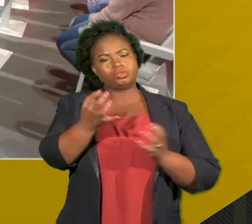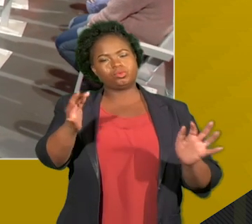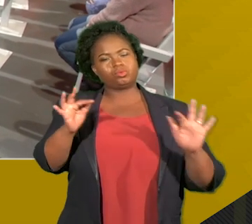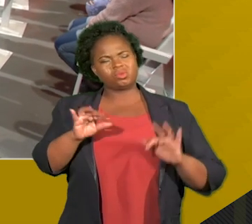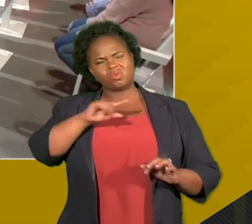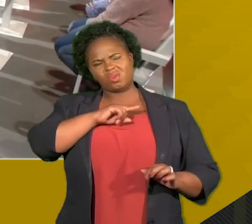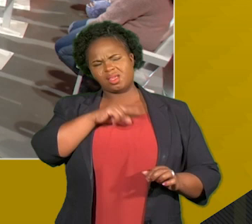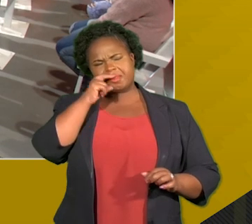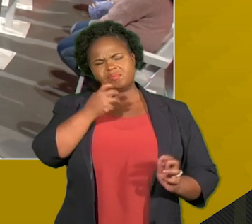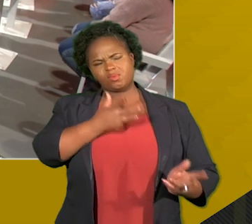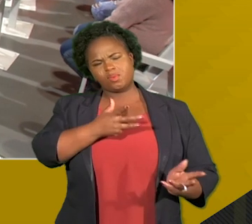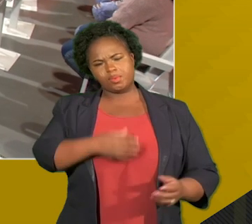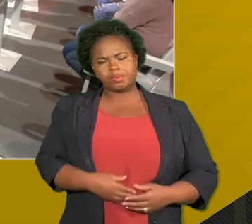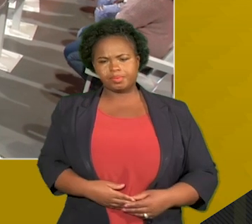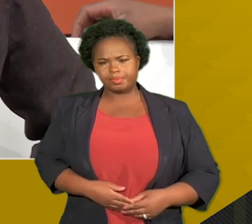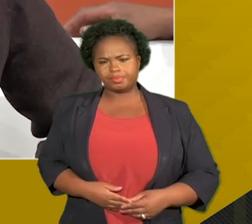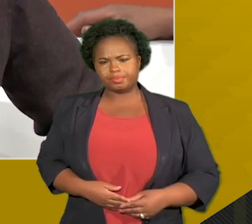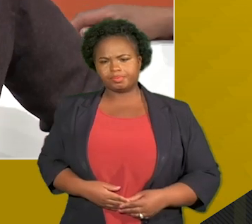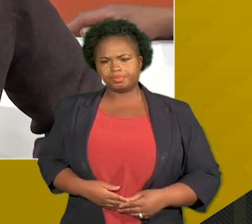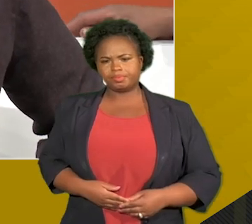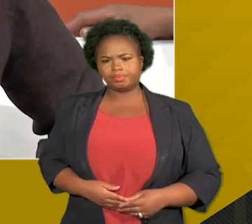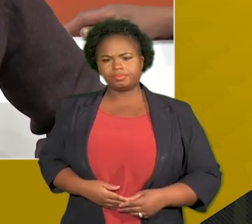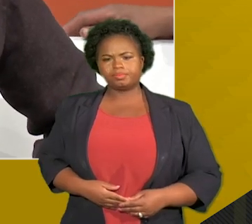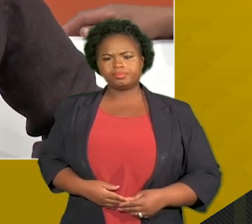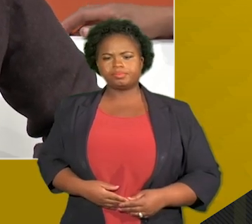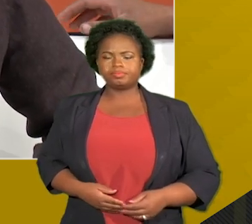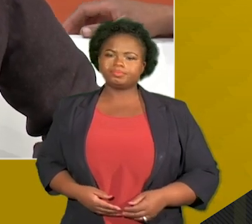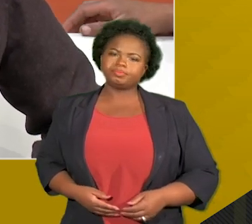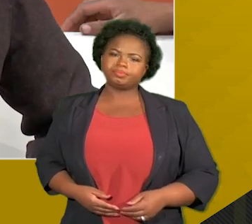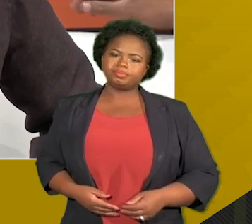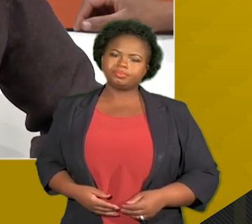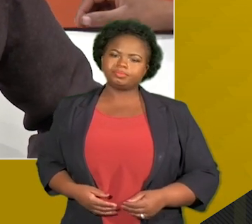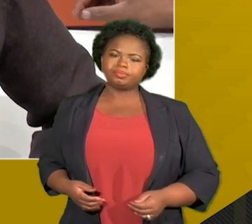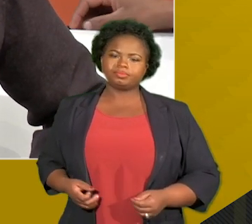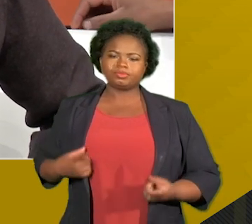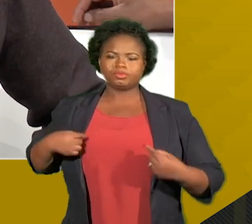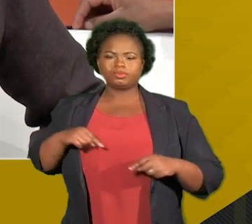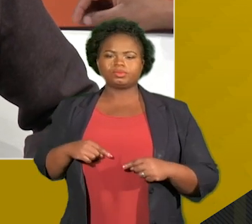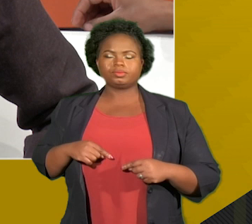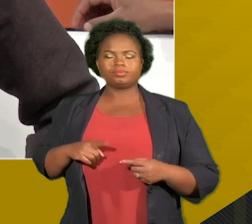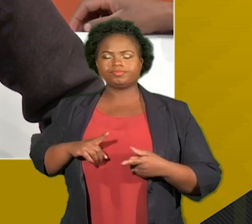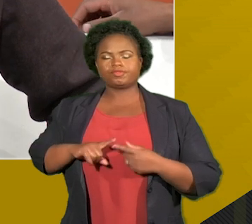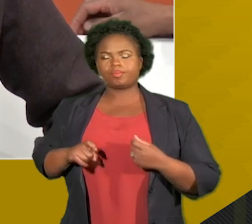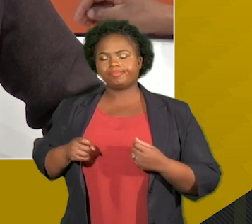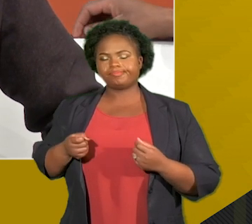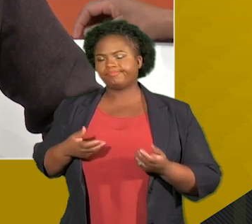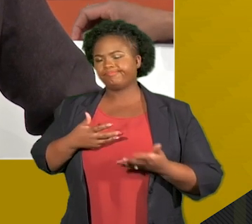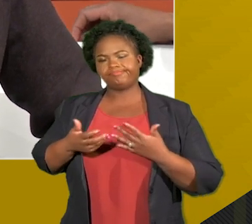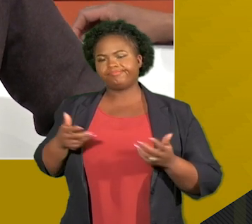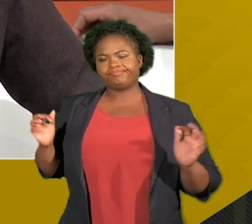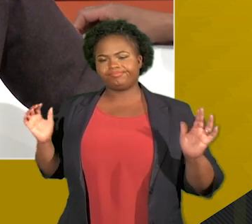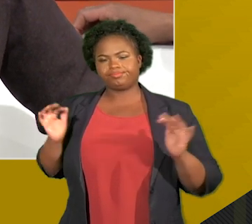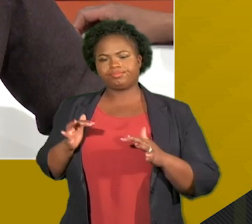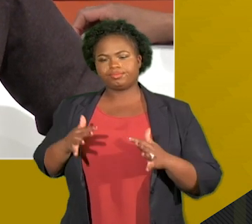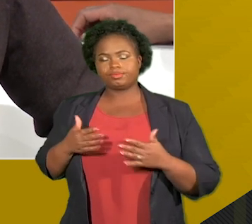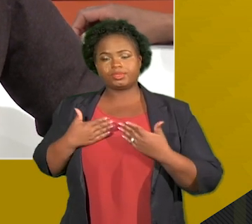that name specifically? I mean, we came from all over the place, from abroad, locally. Mm. We've